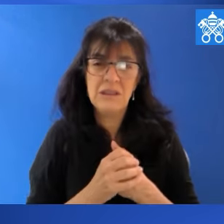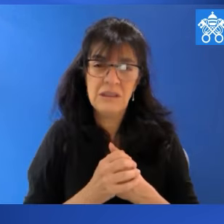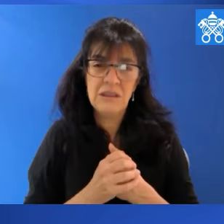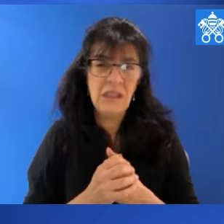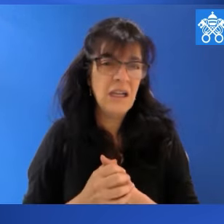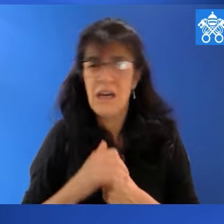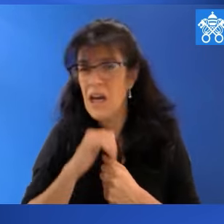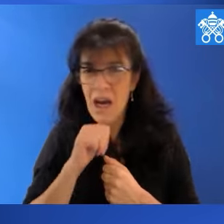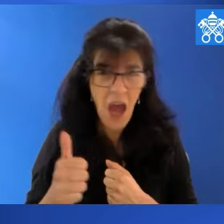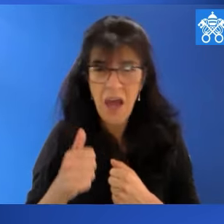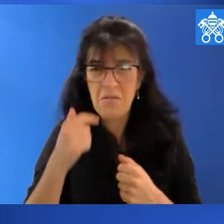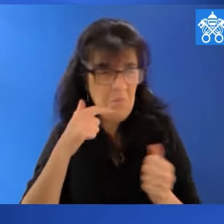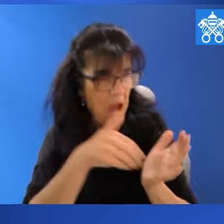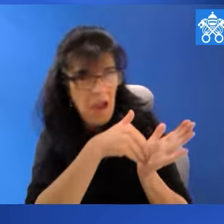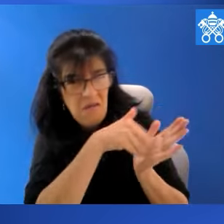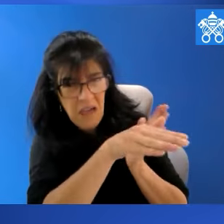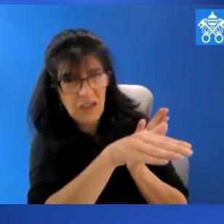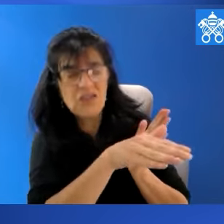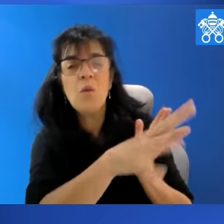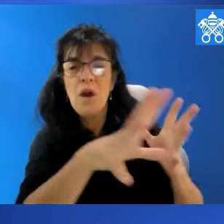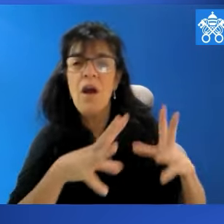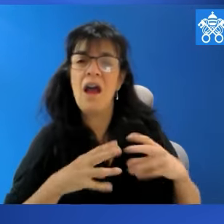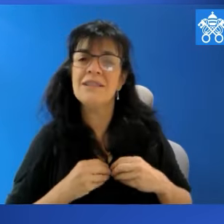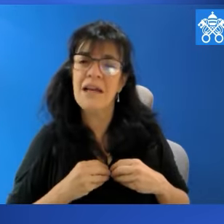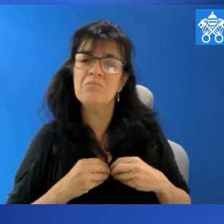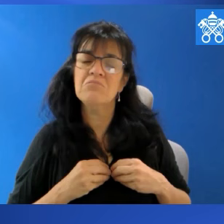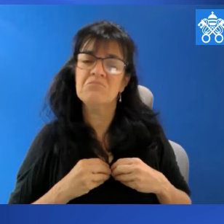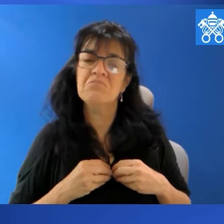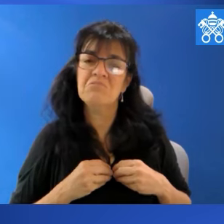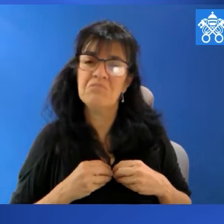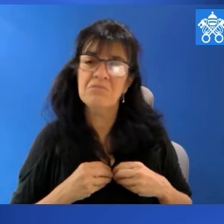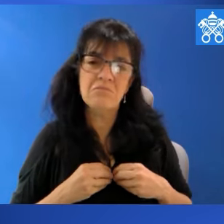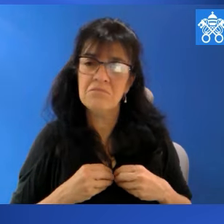not by rejection that we will obtain this result.